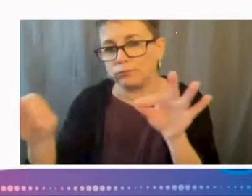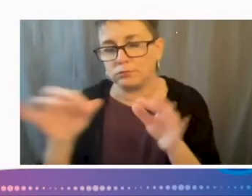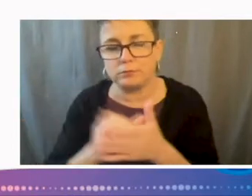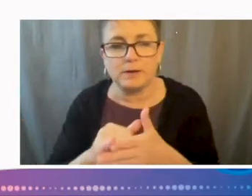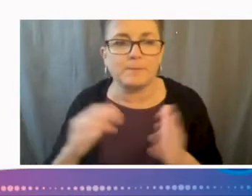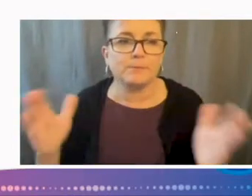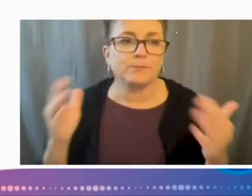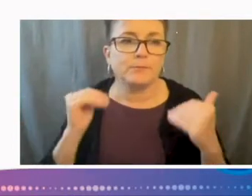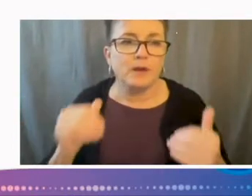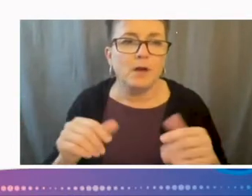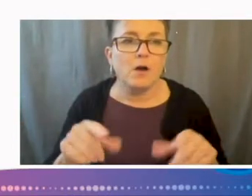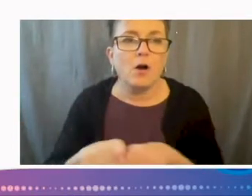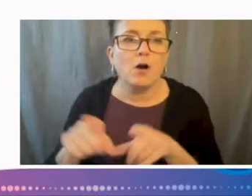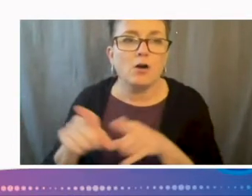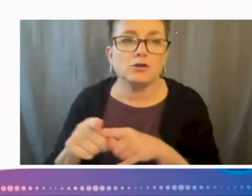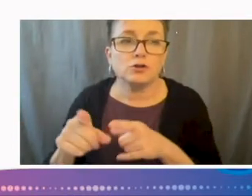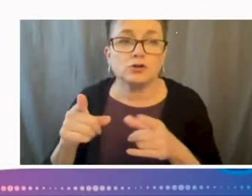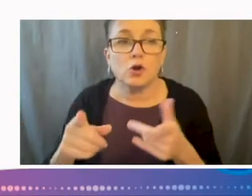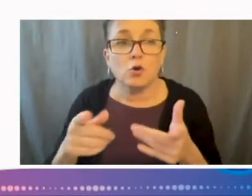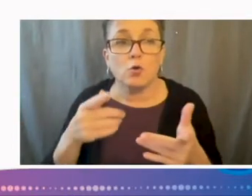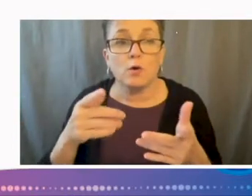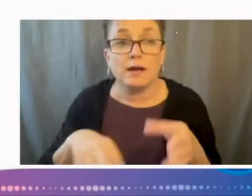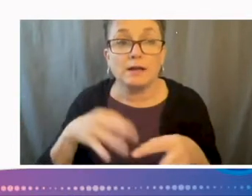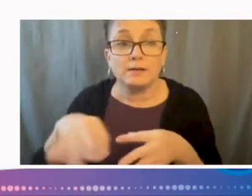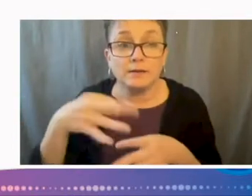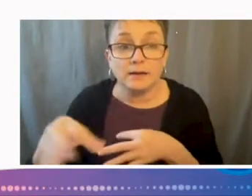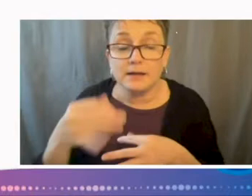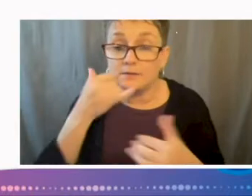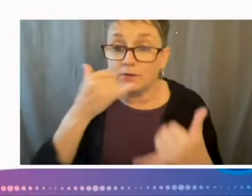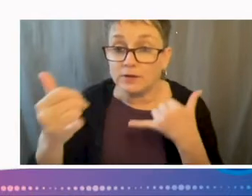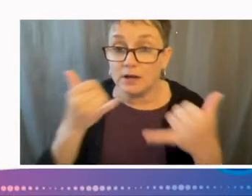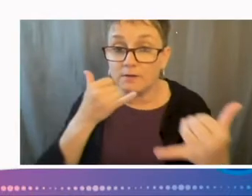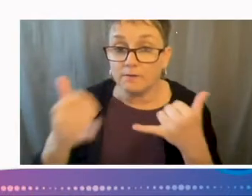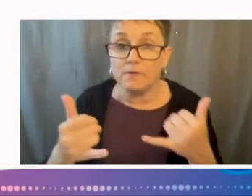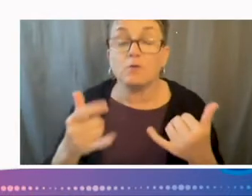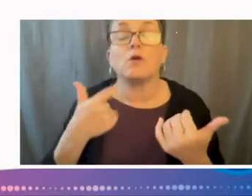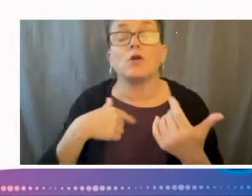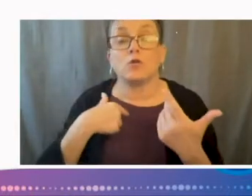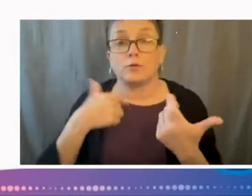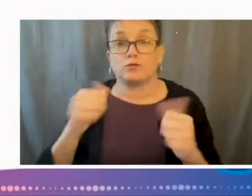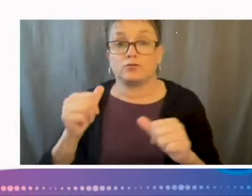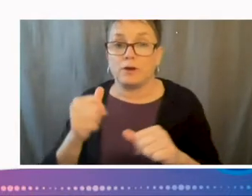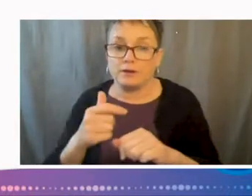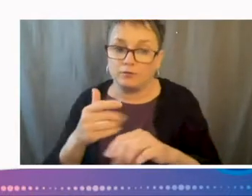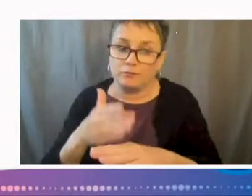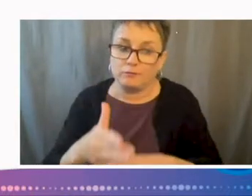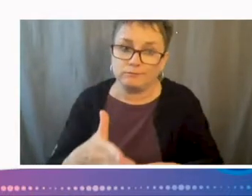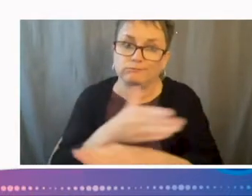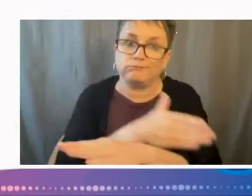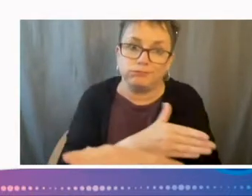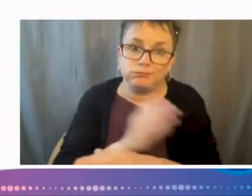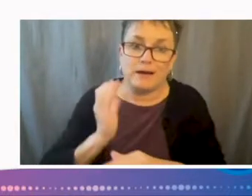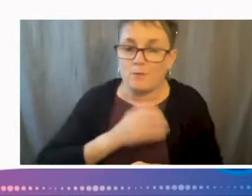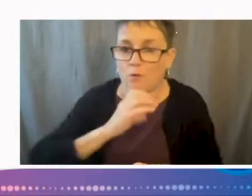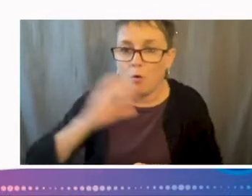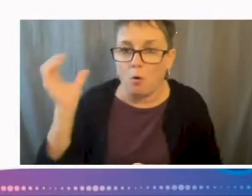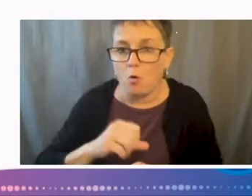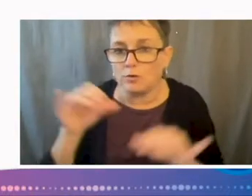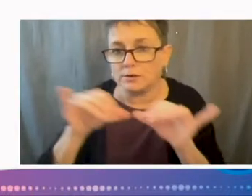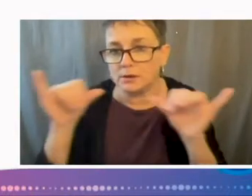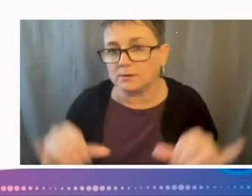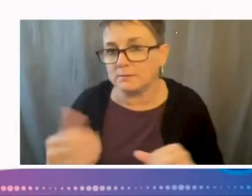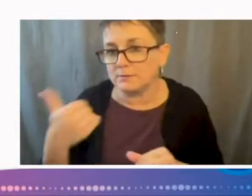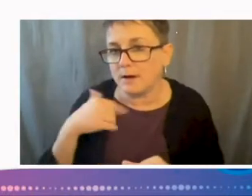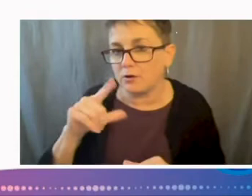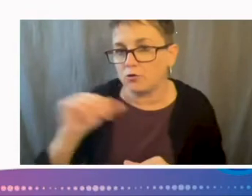Ahead of paratransit world, we began testing and perfecting our remote agent capabilities in the operations in 2018. This